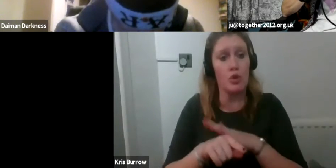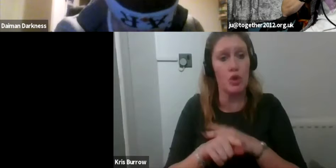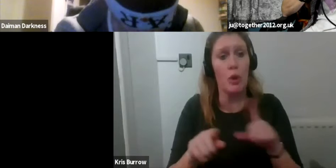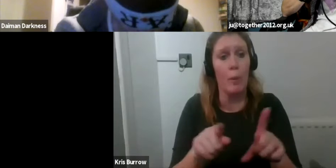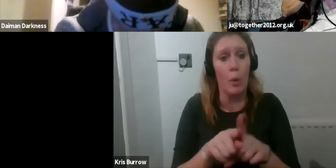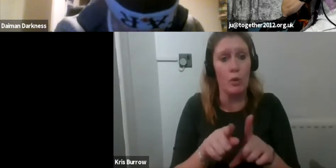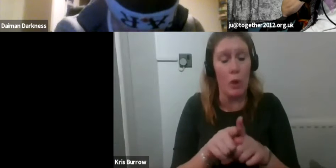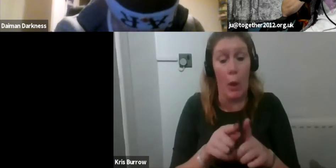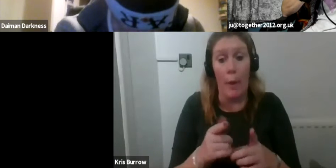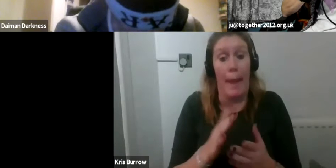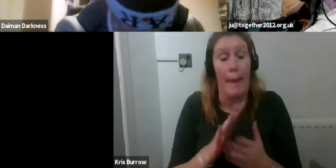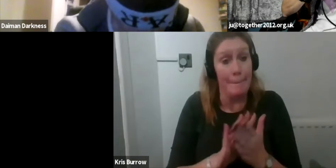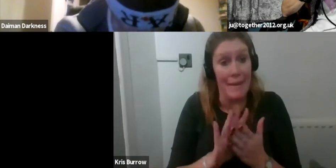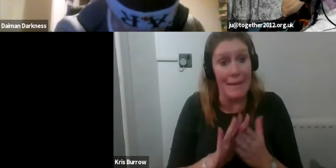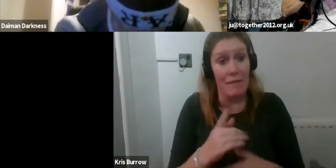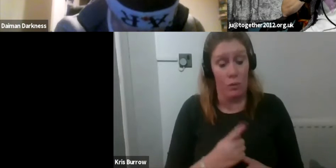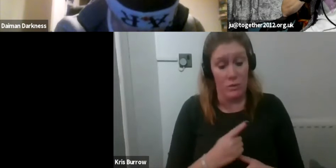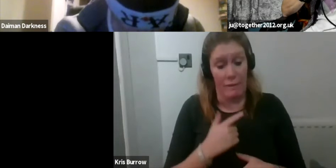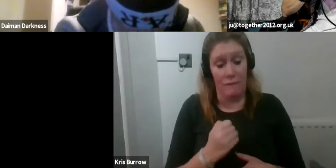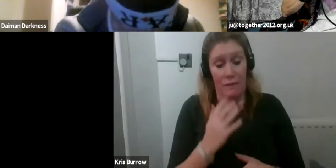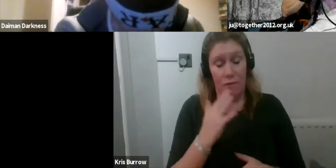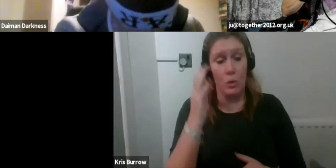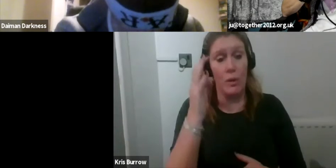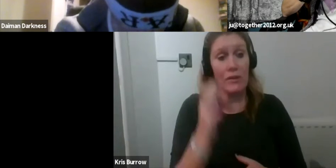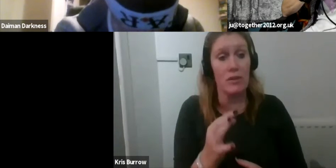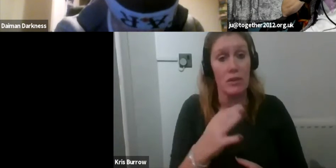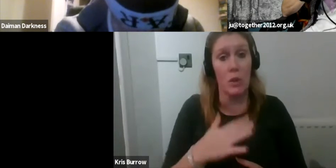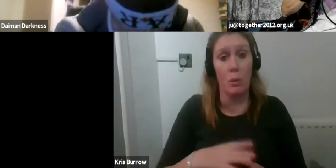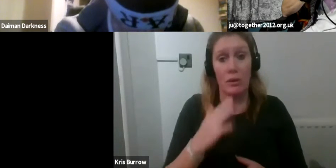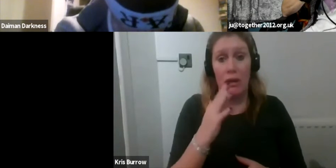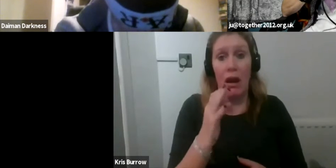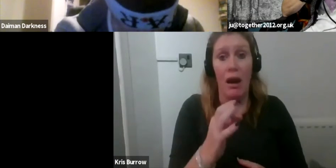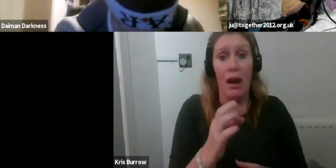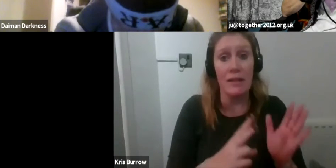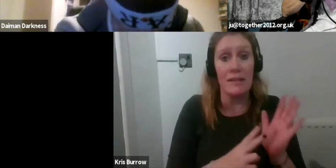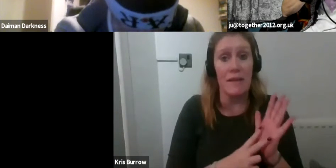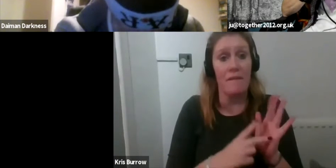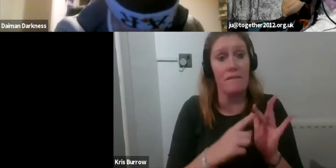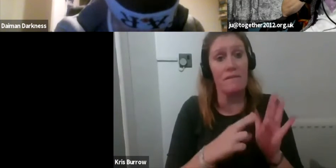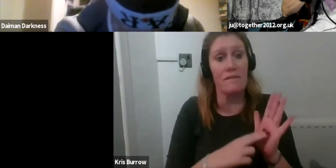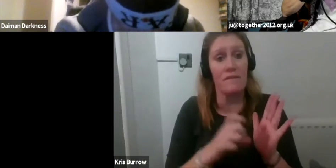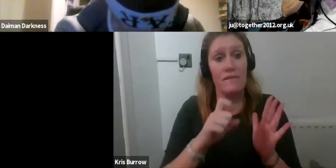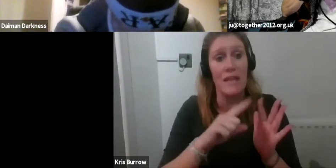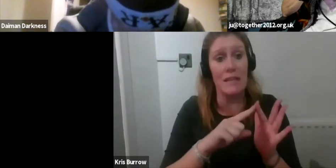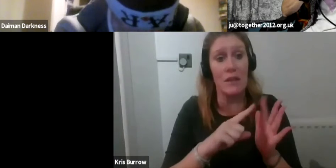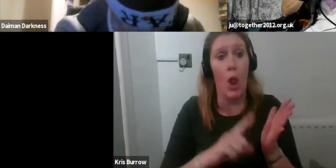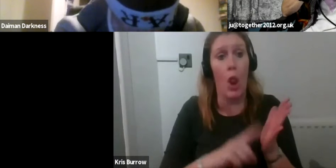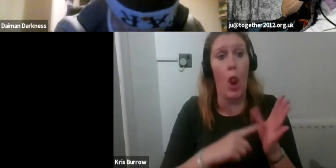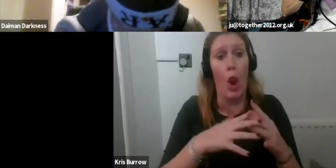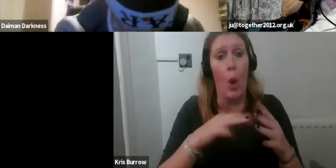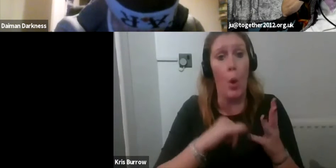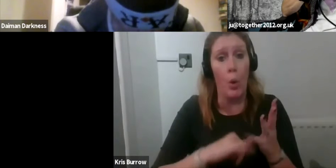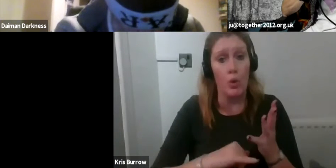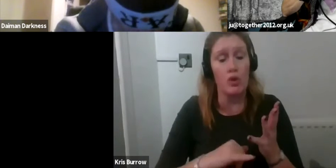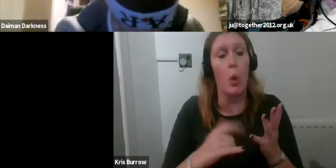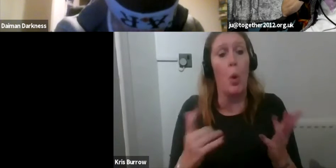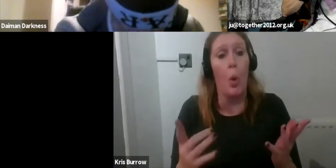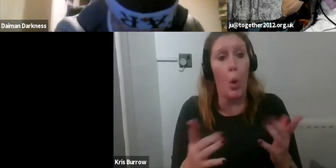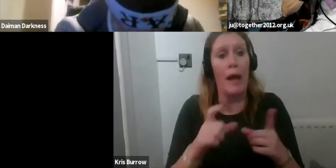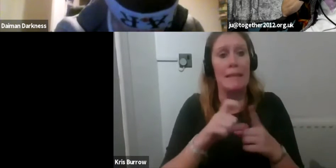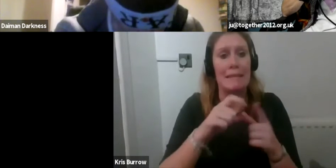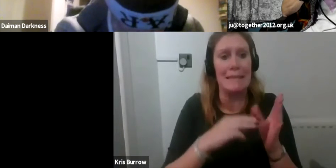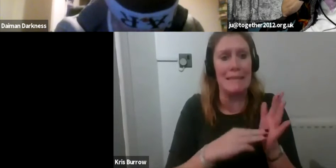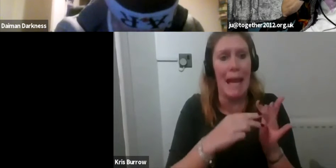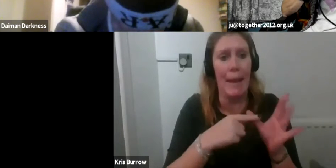like to put to Vince Laws or Damien Darkness, who are about to join me now, then just use the live